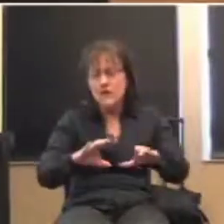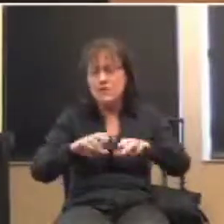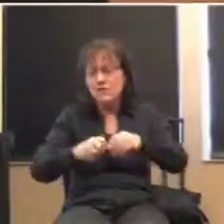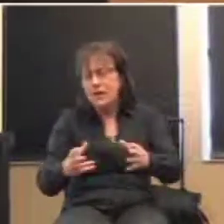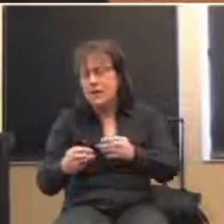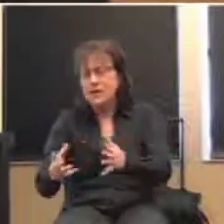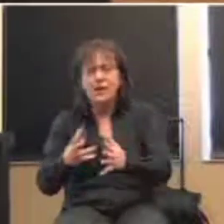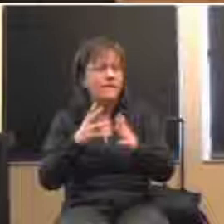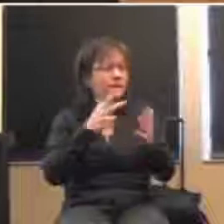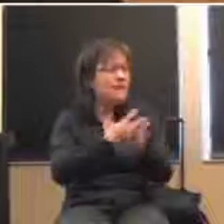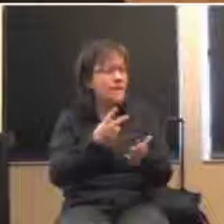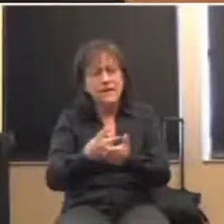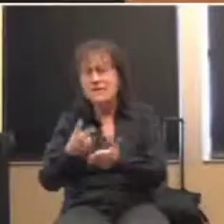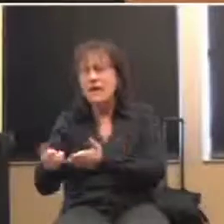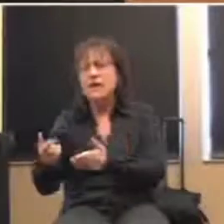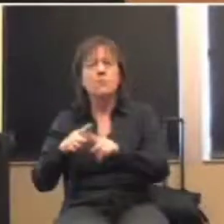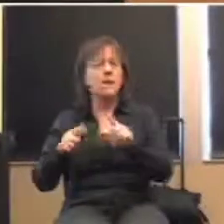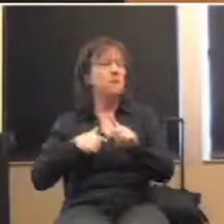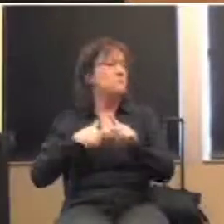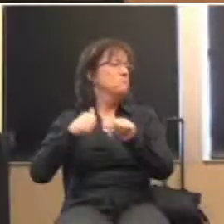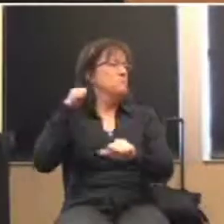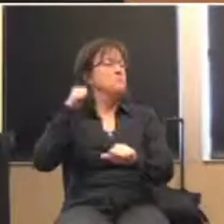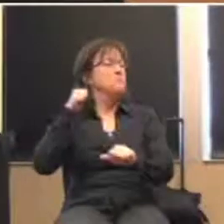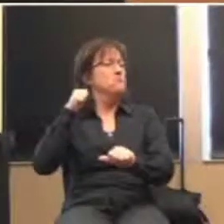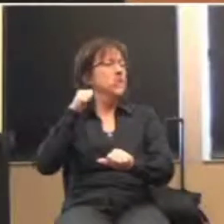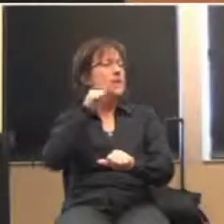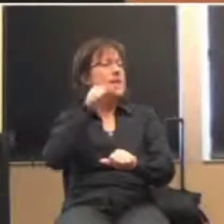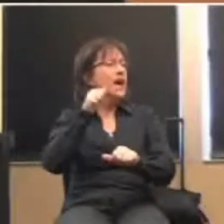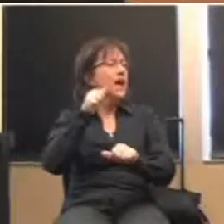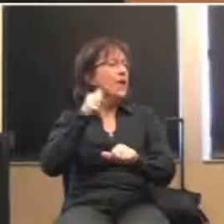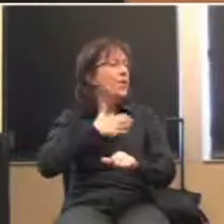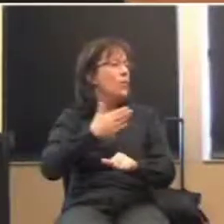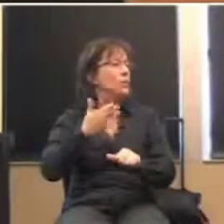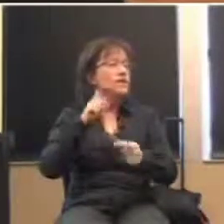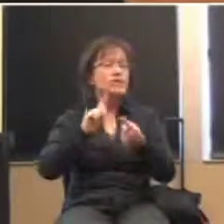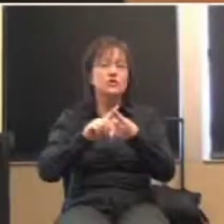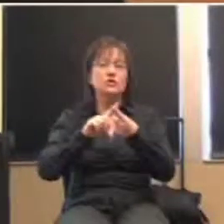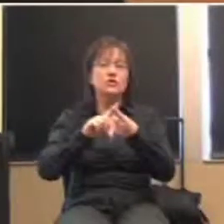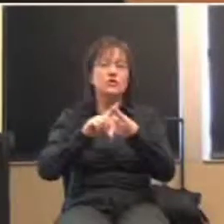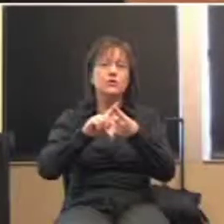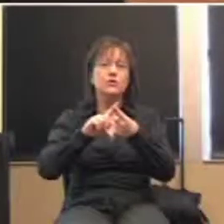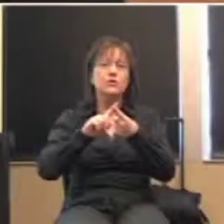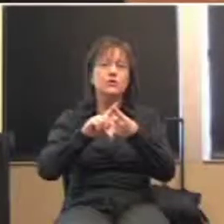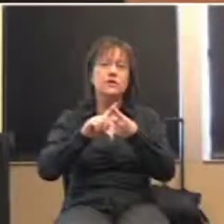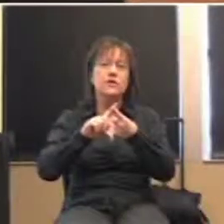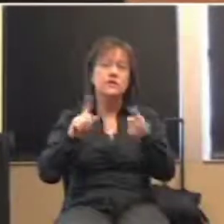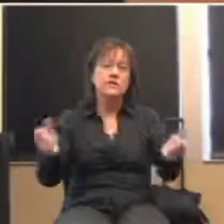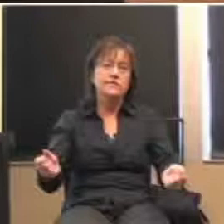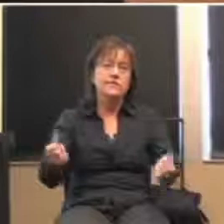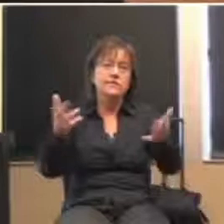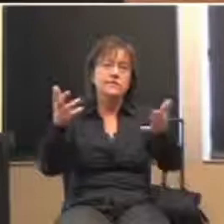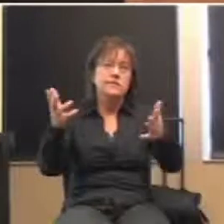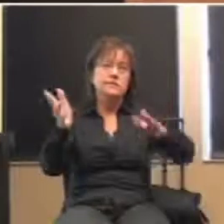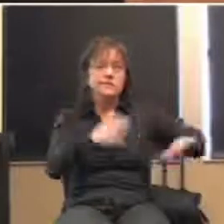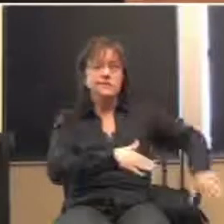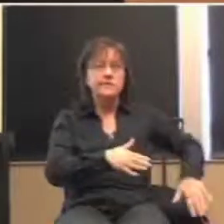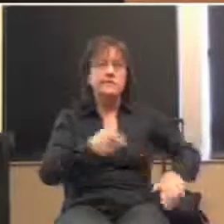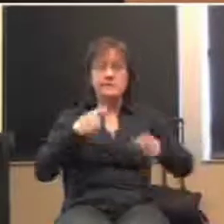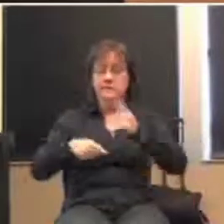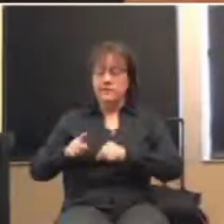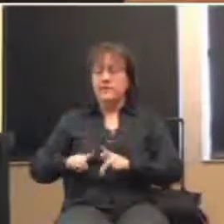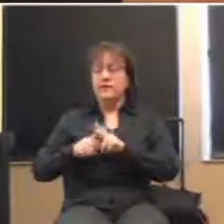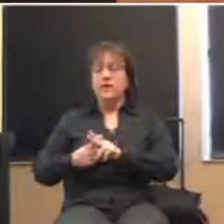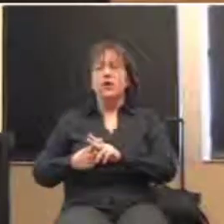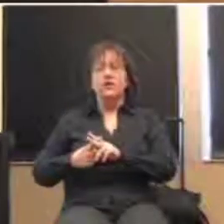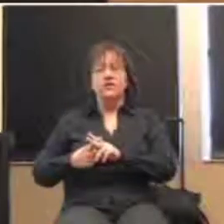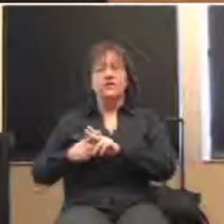working, but I'm not willing to throw that into the air and step back and start at ground zero and then build back